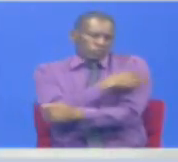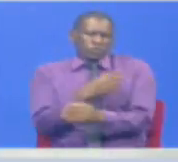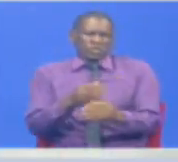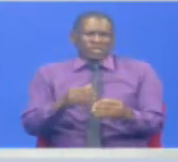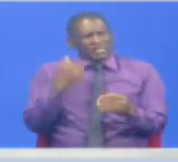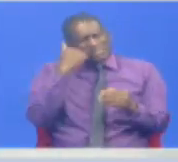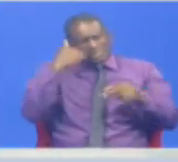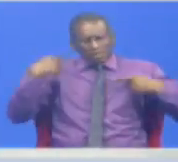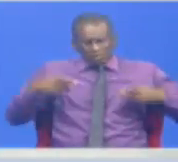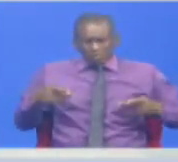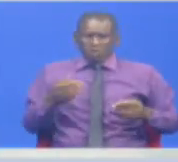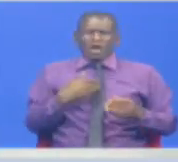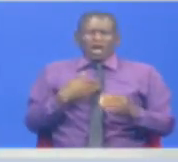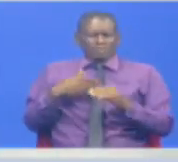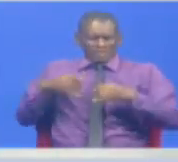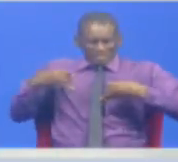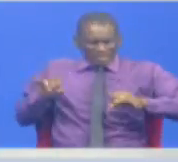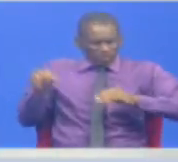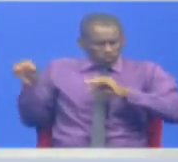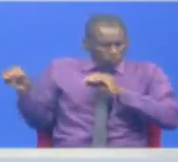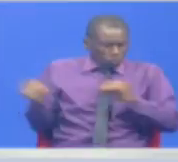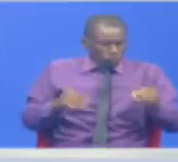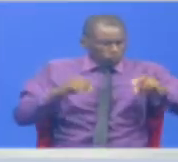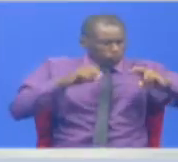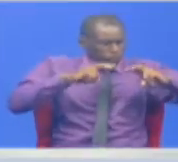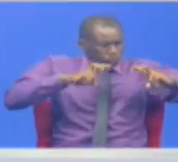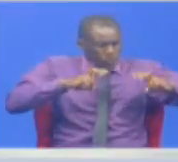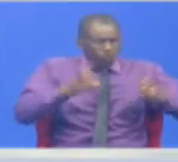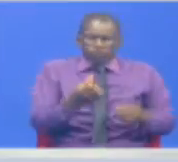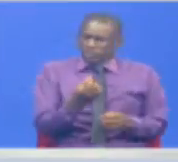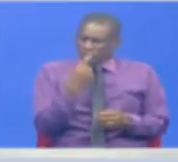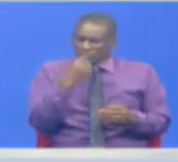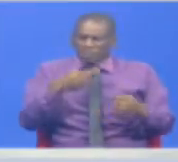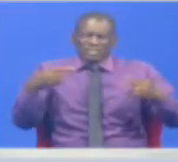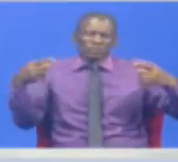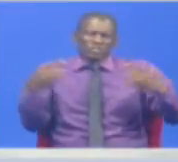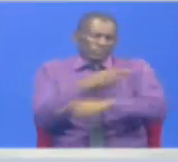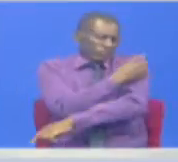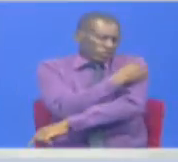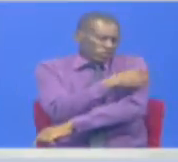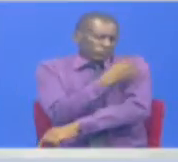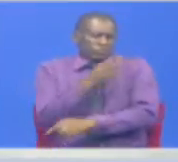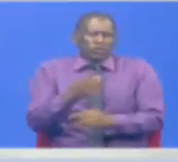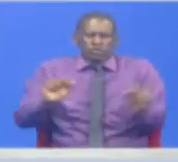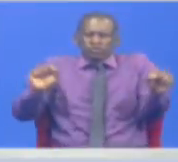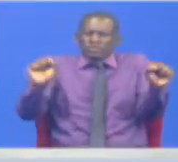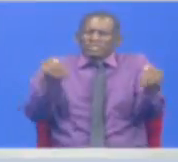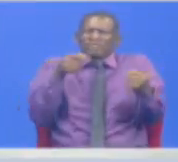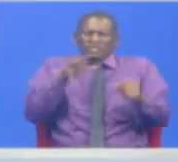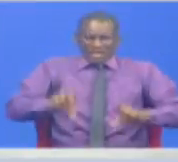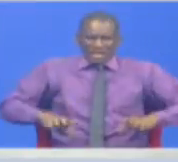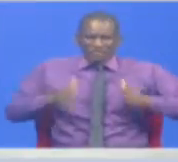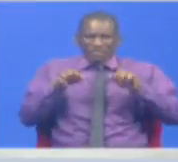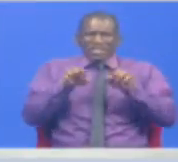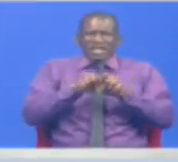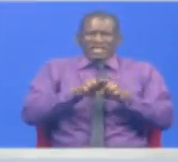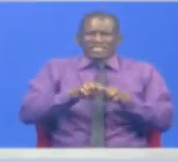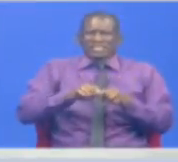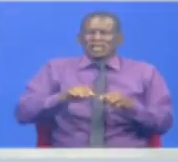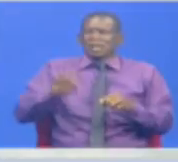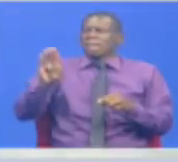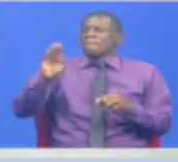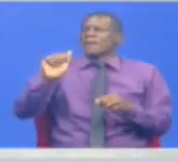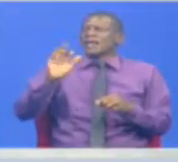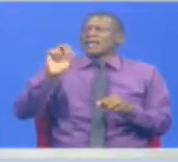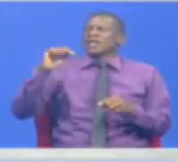been pushed to seek treatment at alternative facilities to safeguard their lives as the Baringo County government failed to